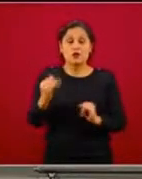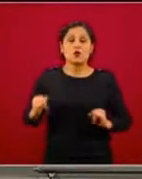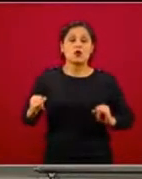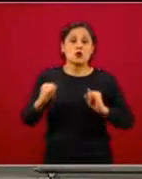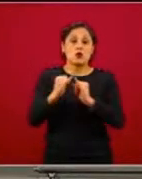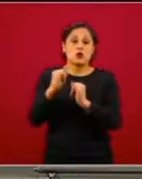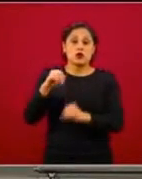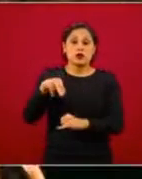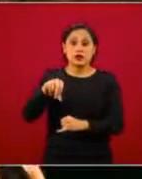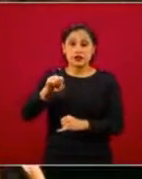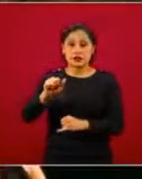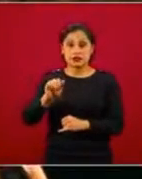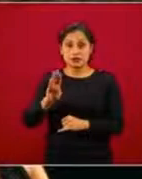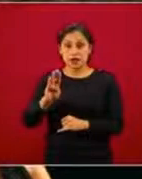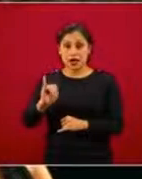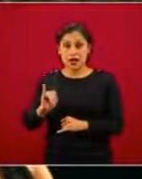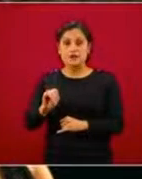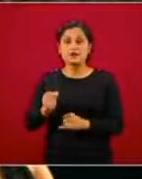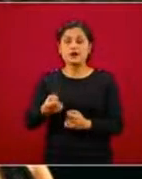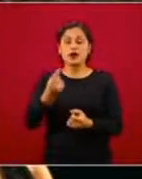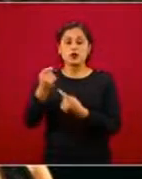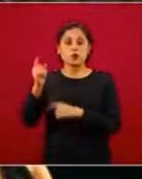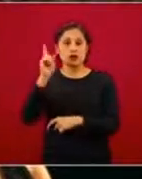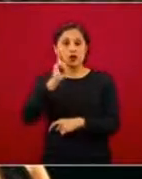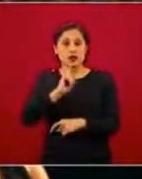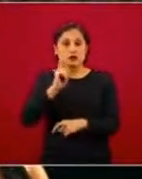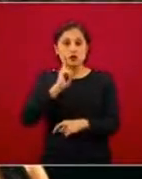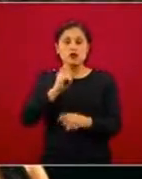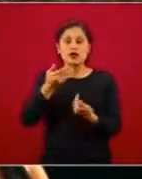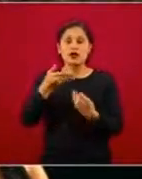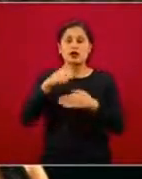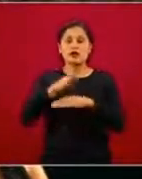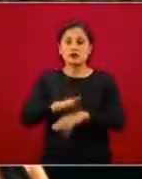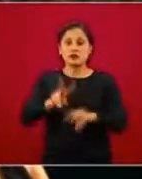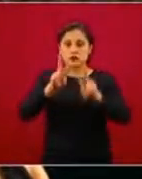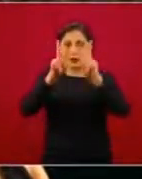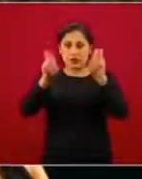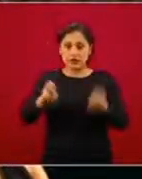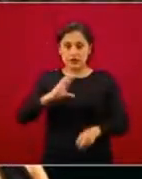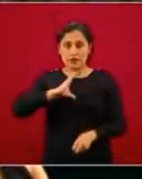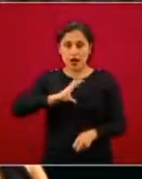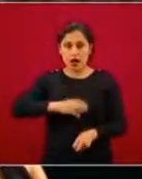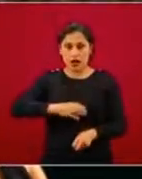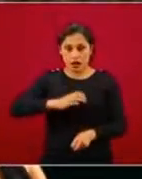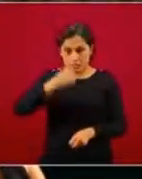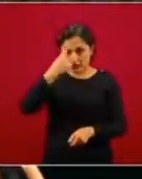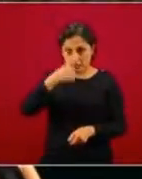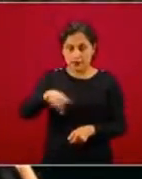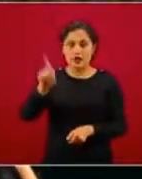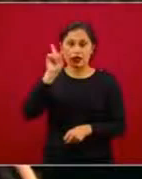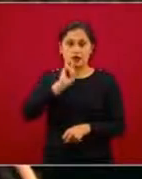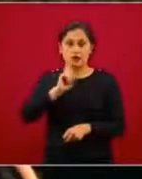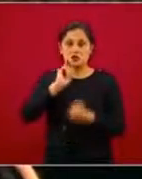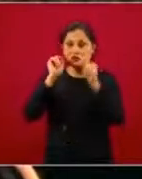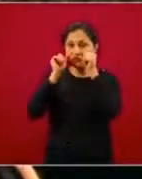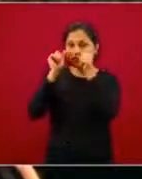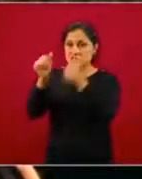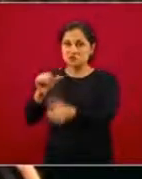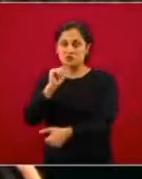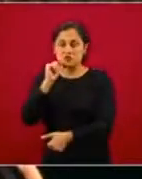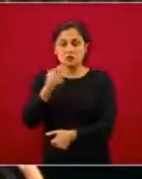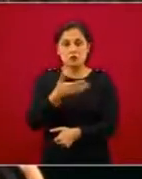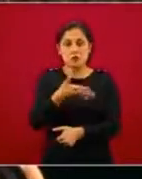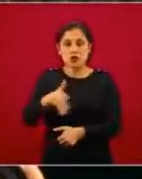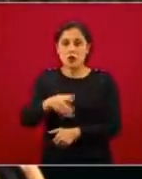this new model for Insabi, they have been left adrift in terms of cancer attention. It's